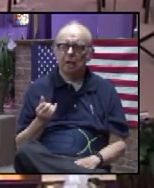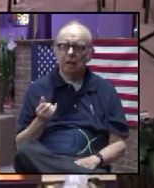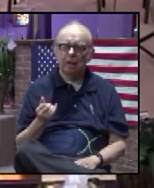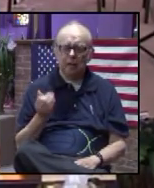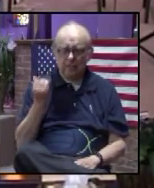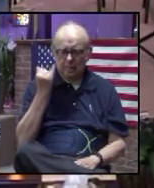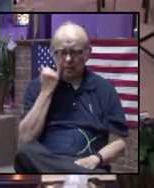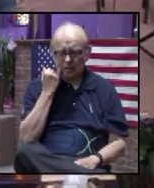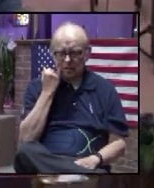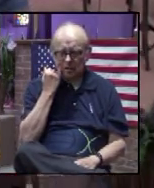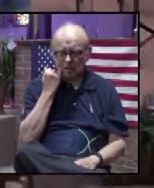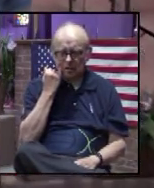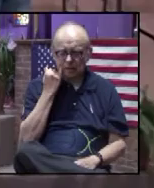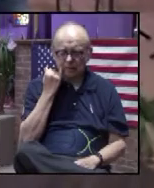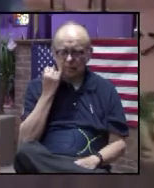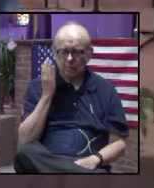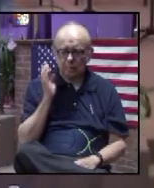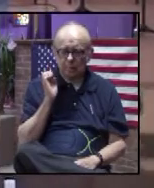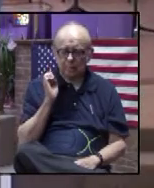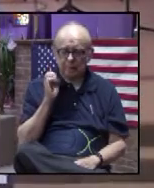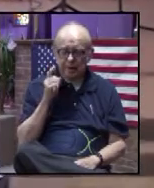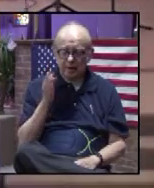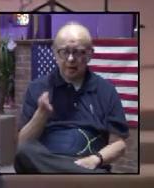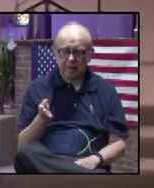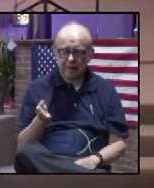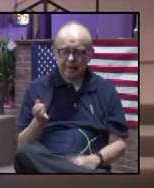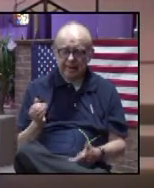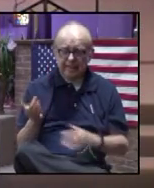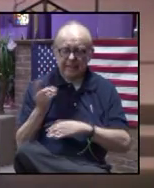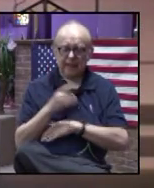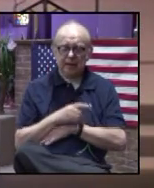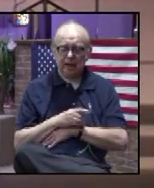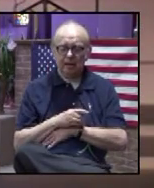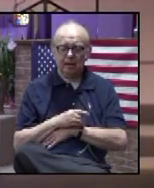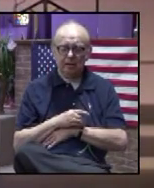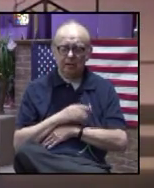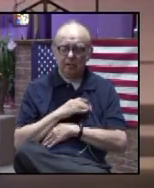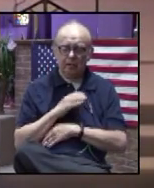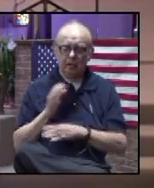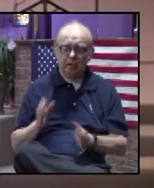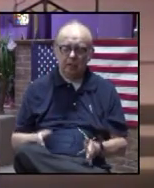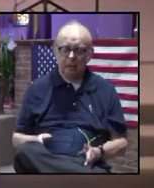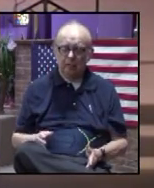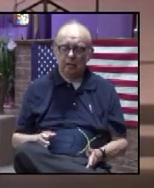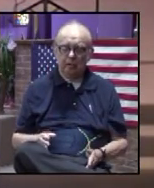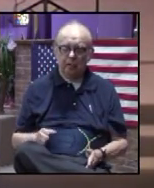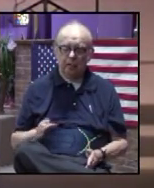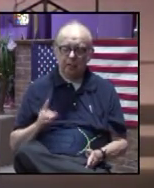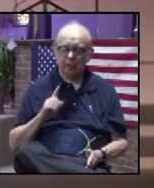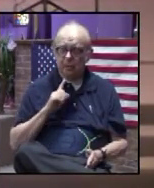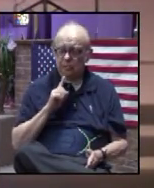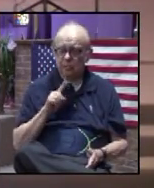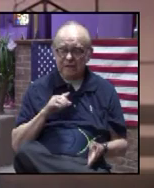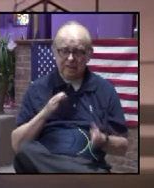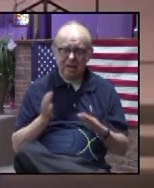if you were to be there that day that Christ was dying,